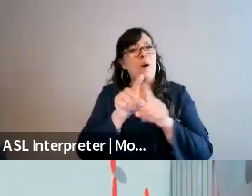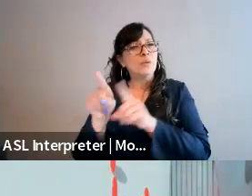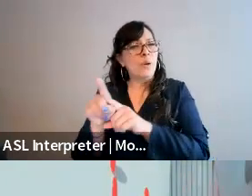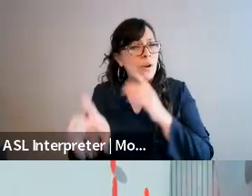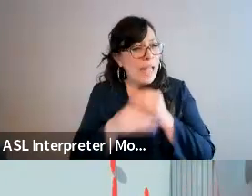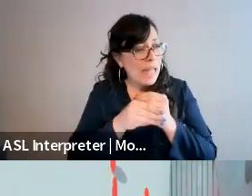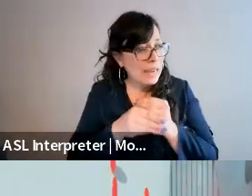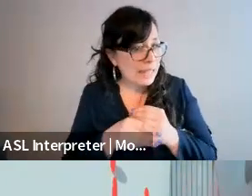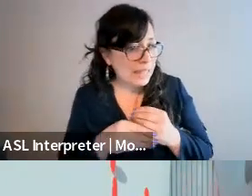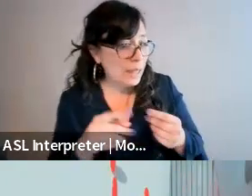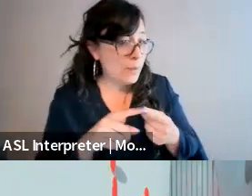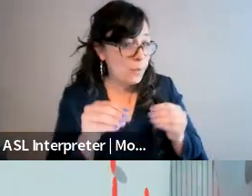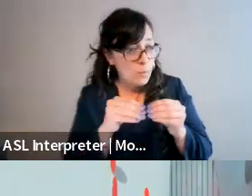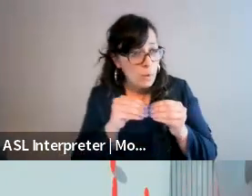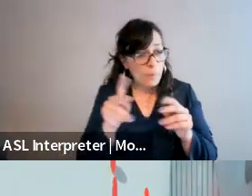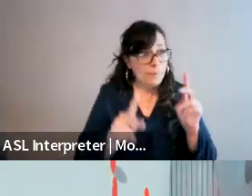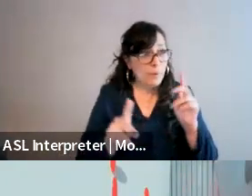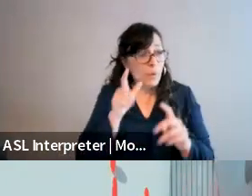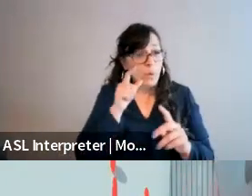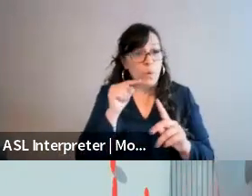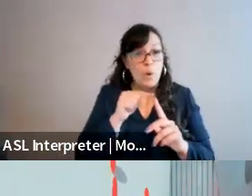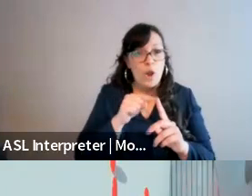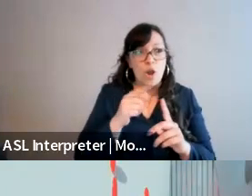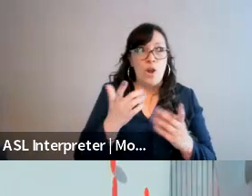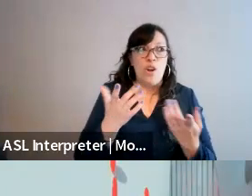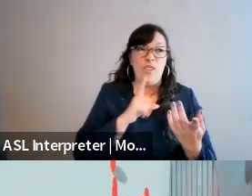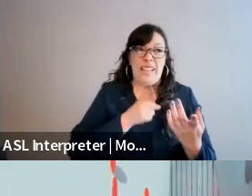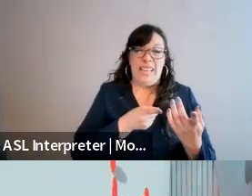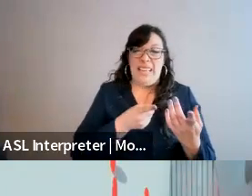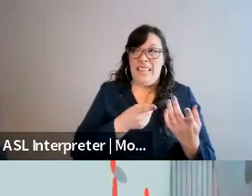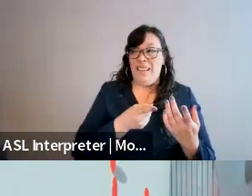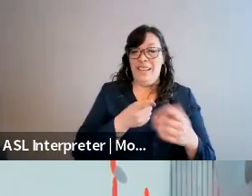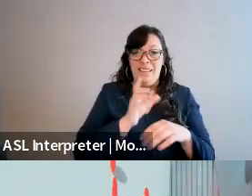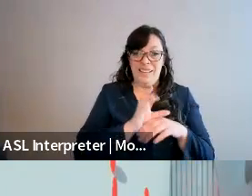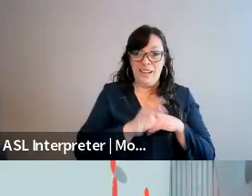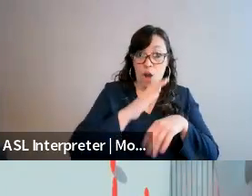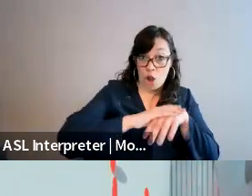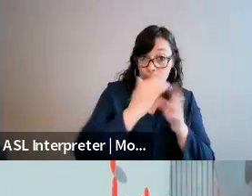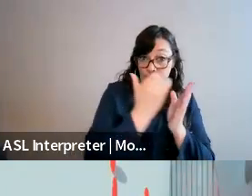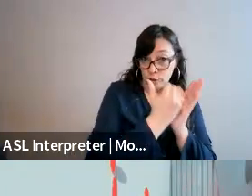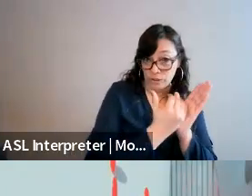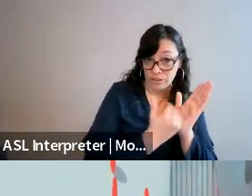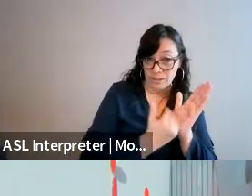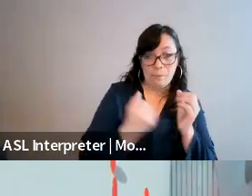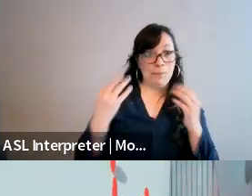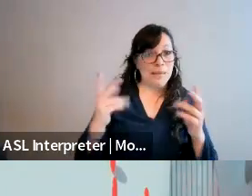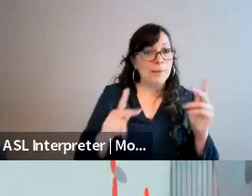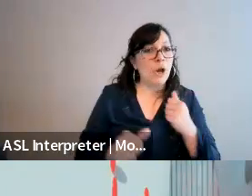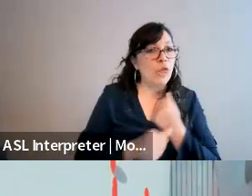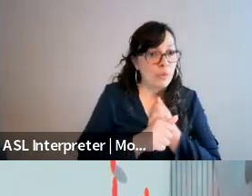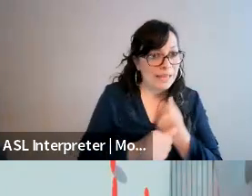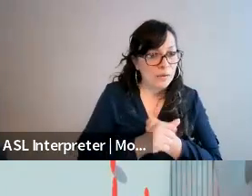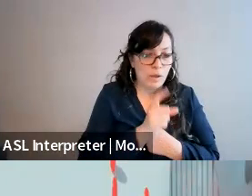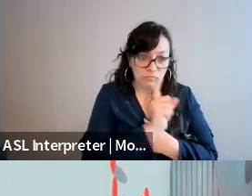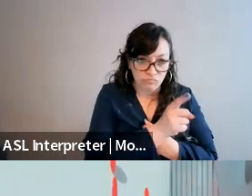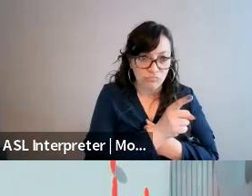So it's even more than people who are technically involuntary on the books. A lot of them are just being threatened with decommissioning